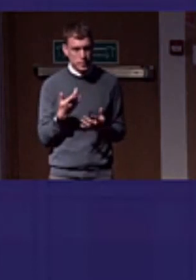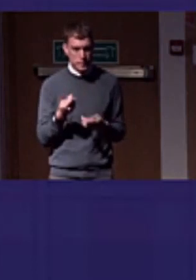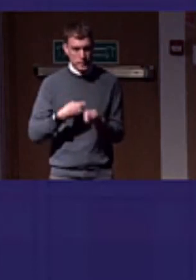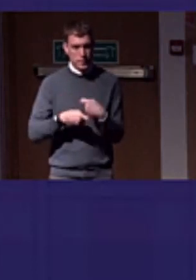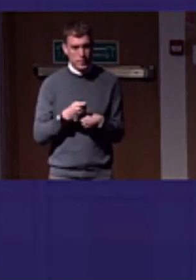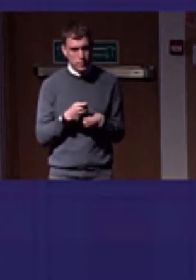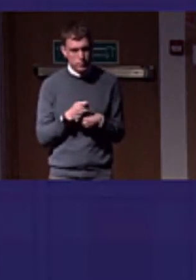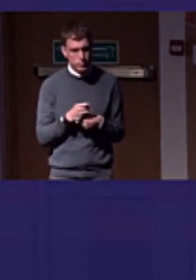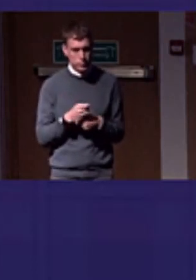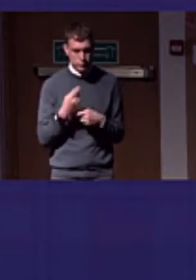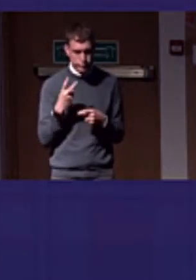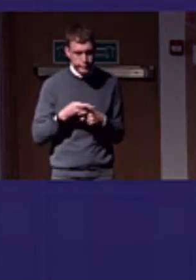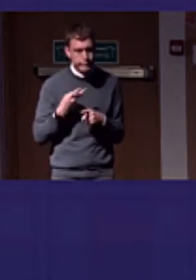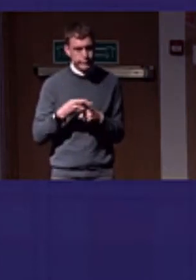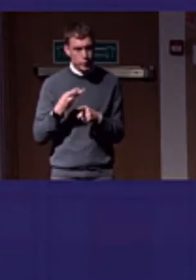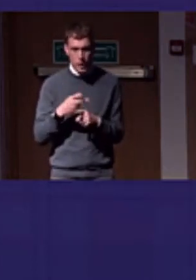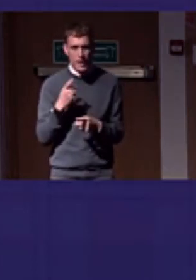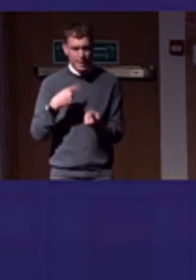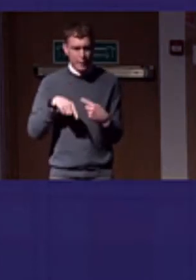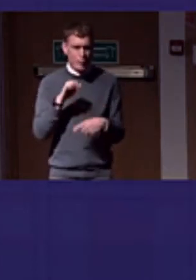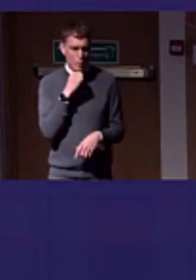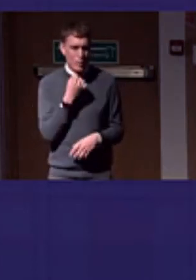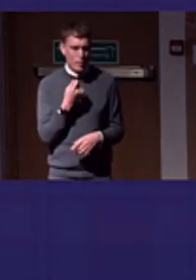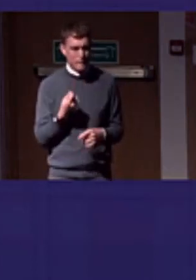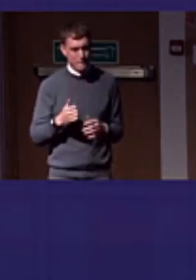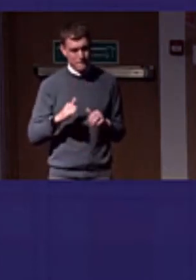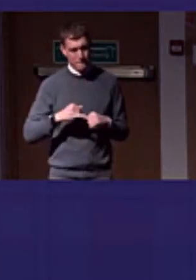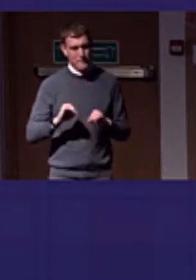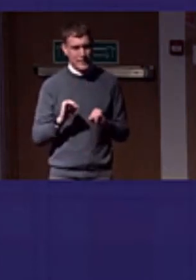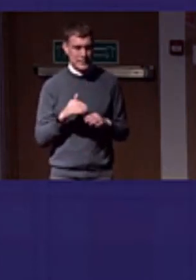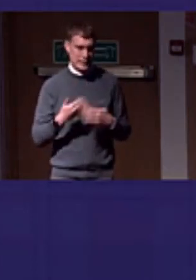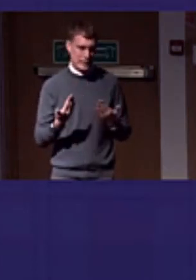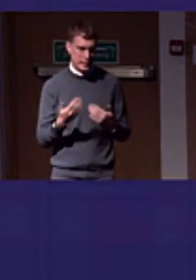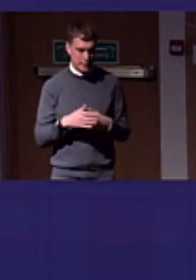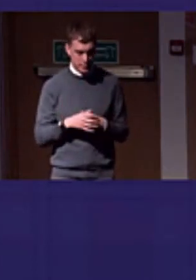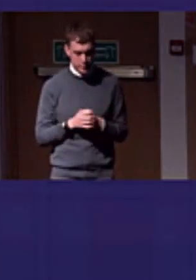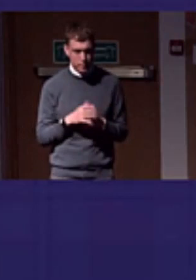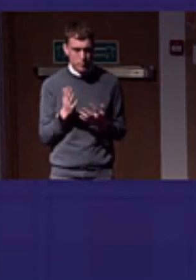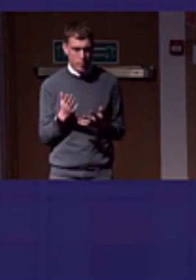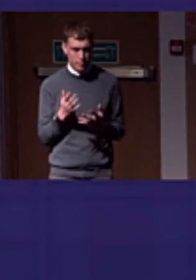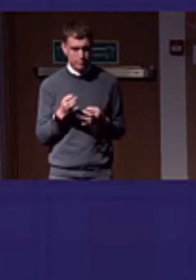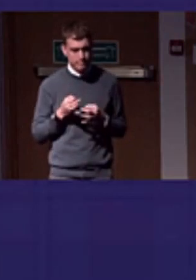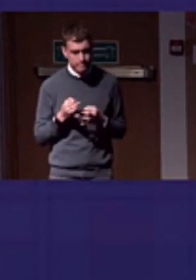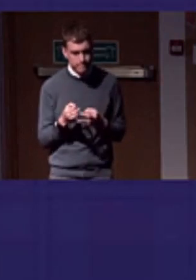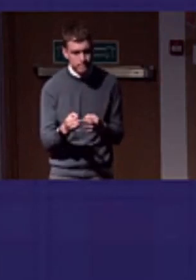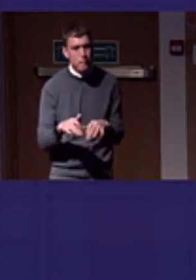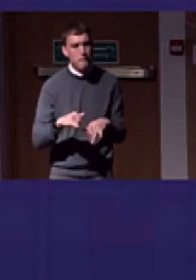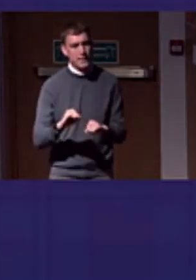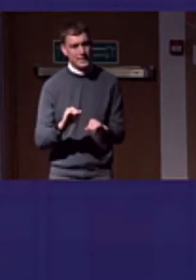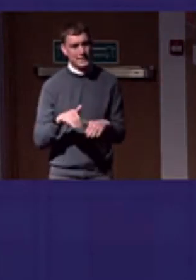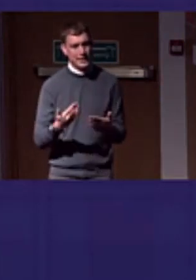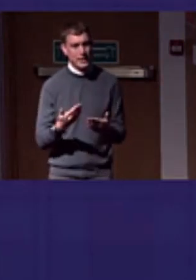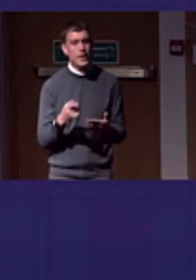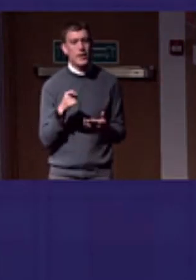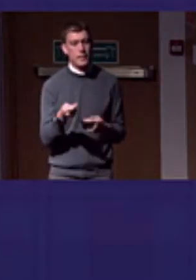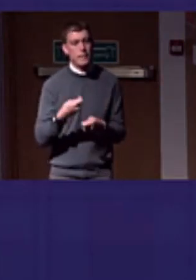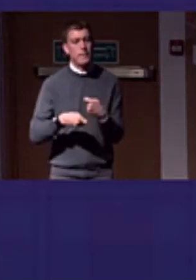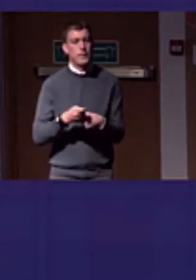right? We're all gonna have a bad day. When it becomes a permanent bad day, that's when it's turning into